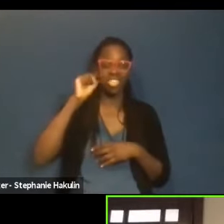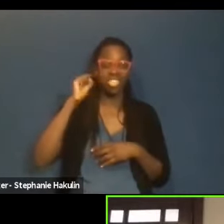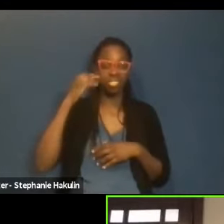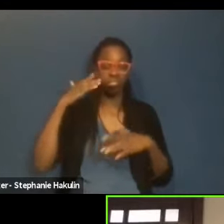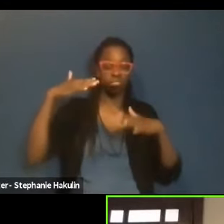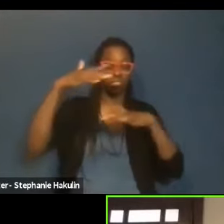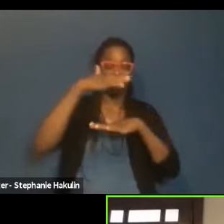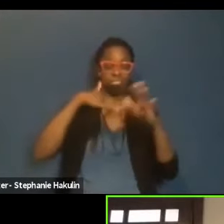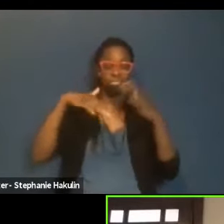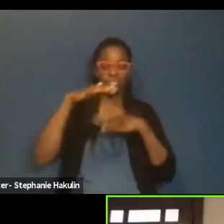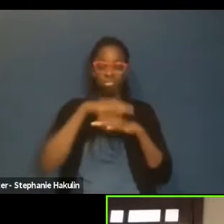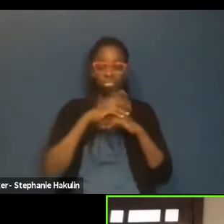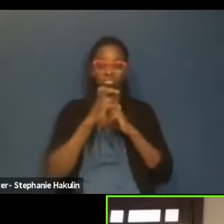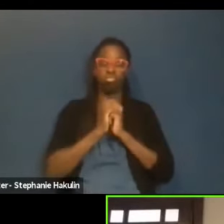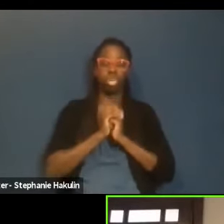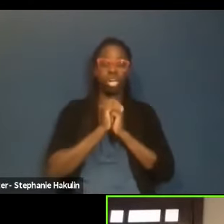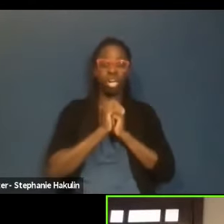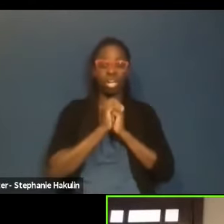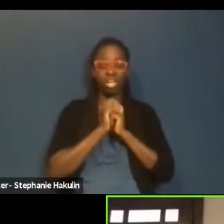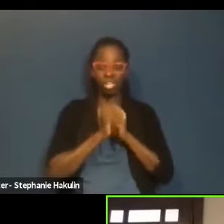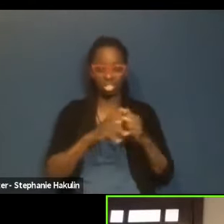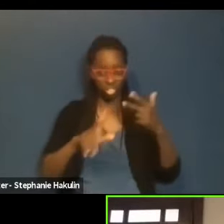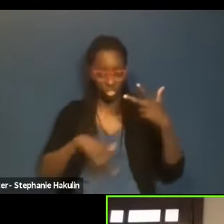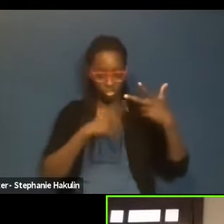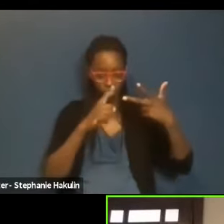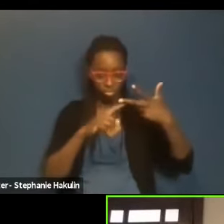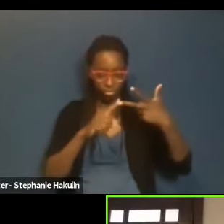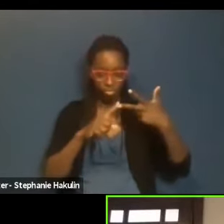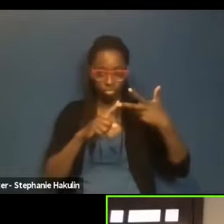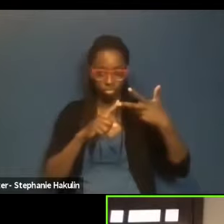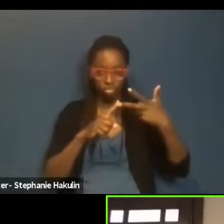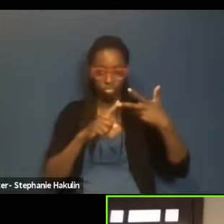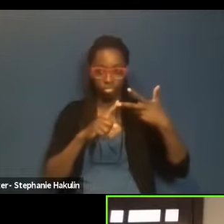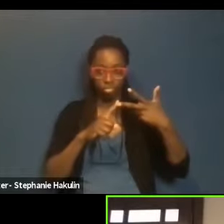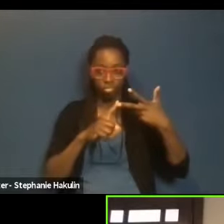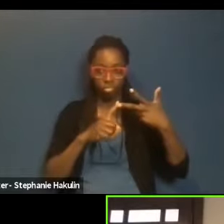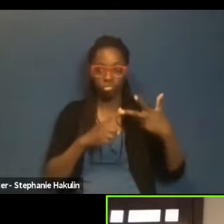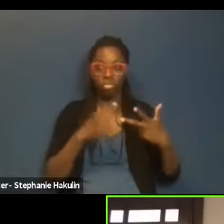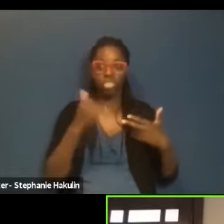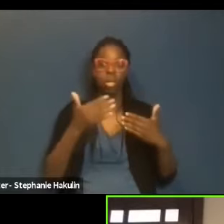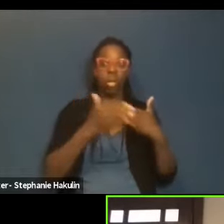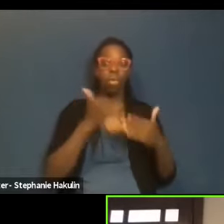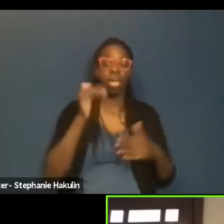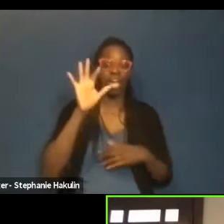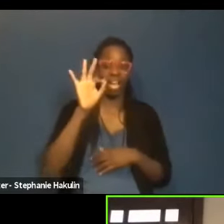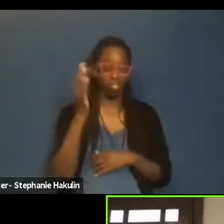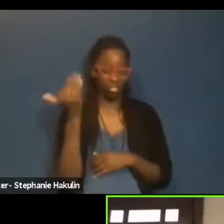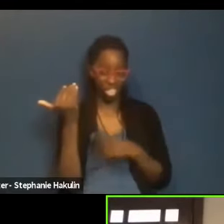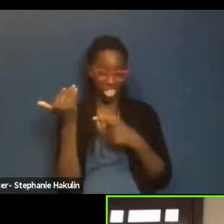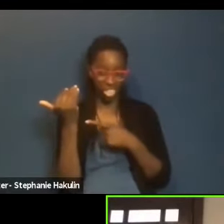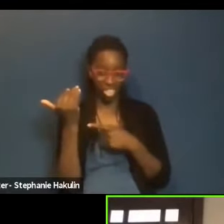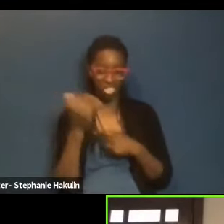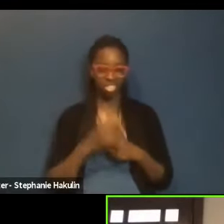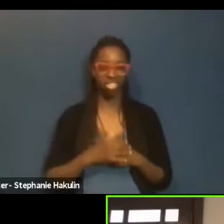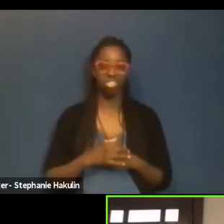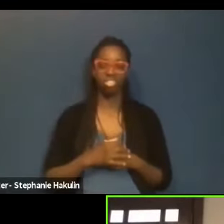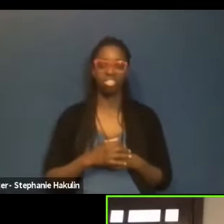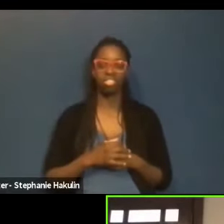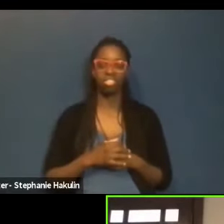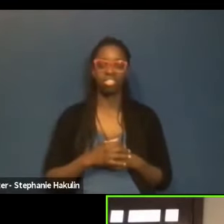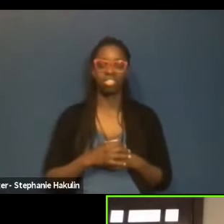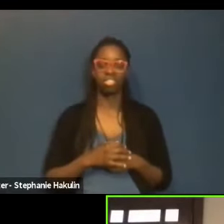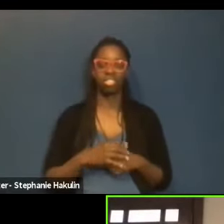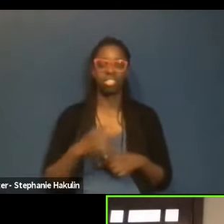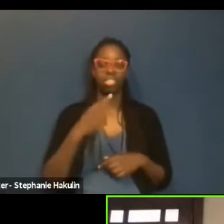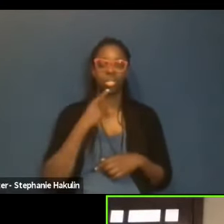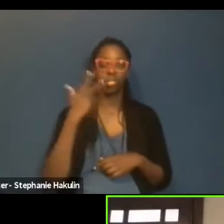Three, almost 9:15. They say it takes three generations for an ethnic enclave to fully